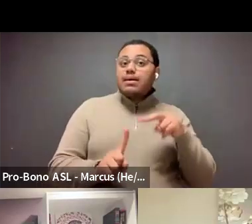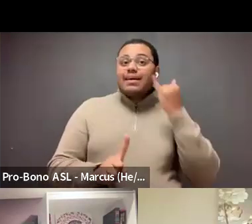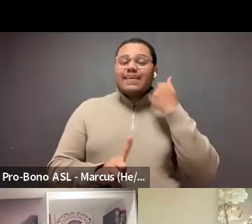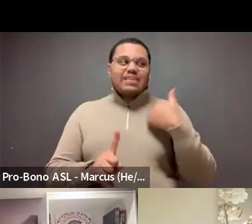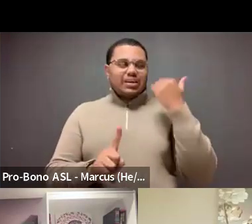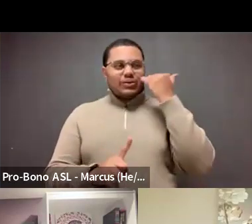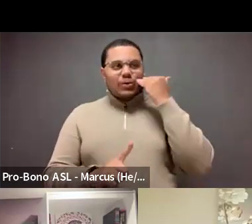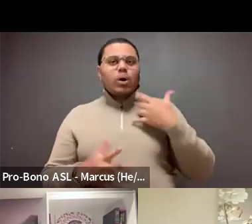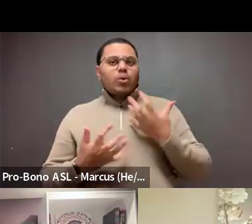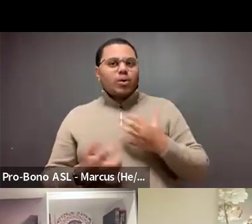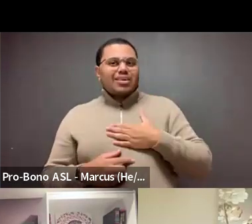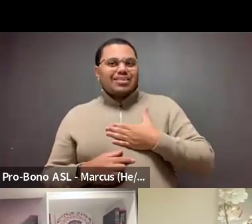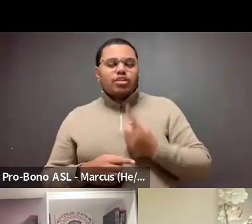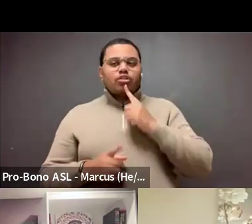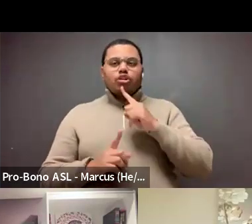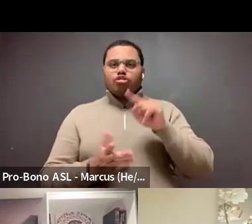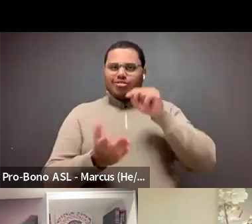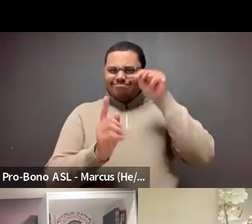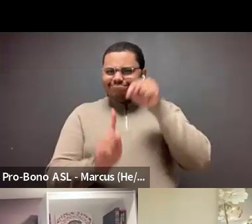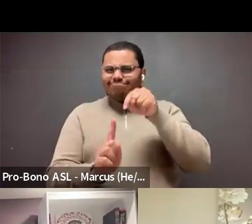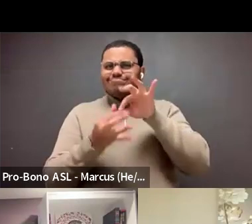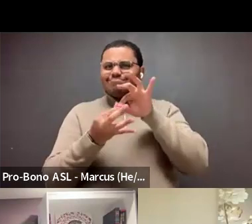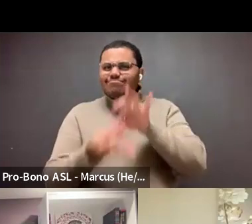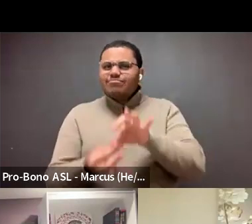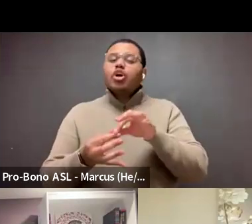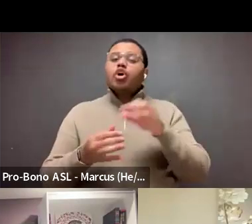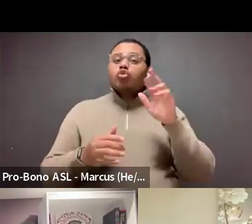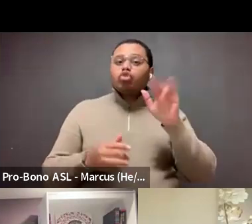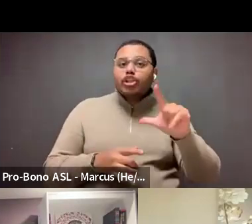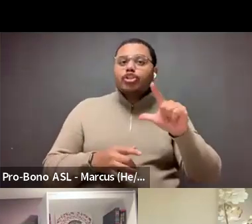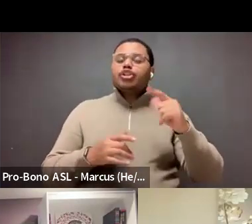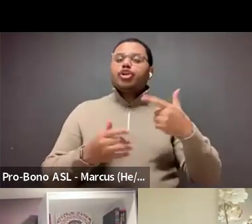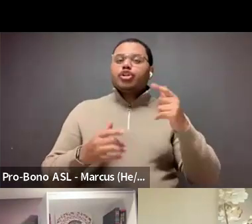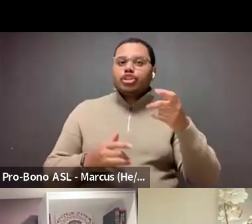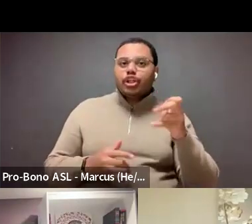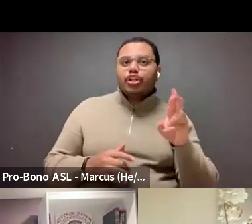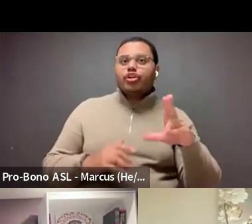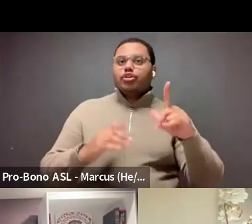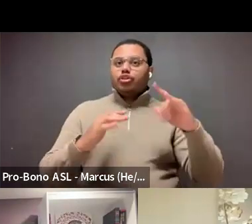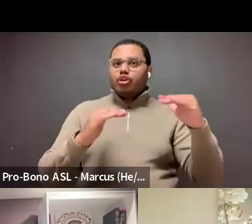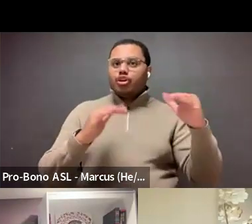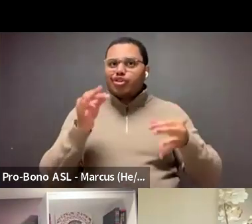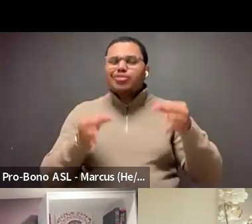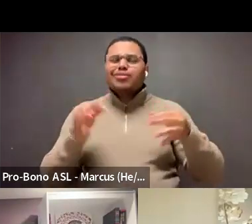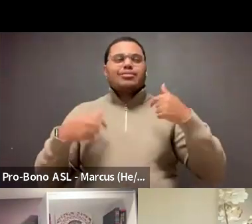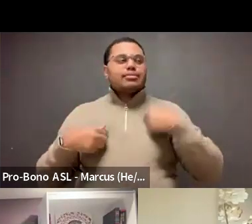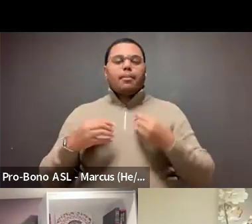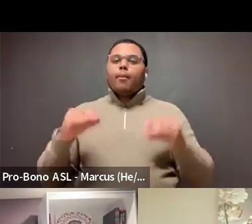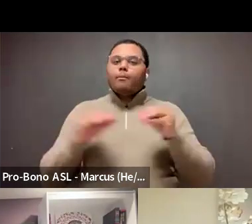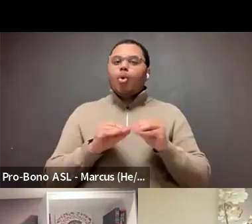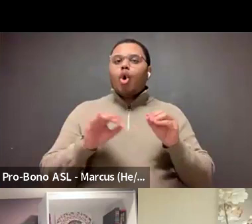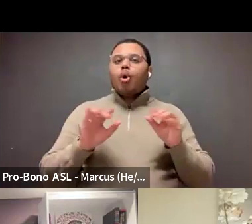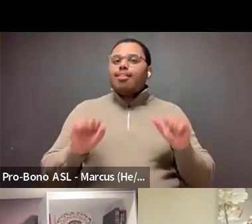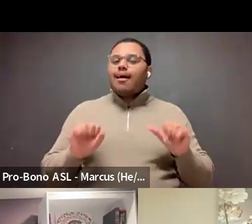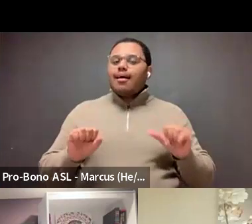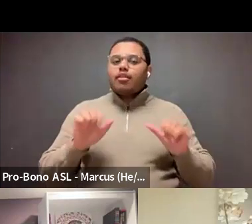consent work that is grounded in racial and gender justice, I am more likely to show up that way in the room. So I would